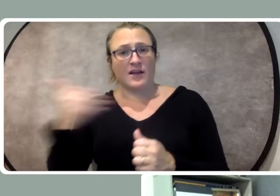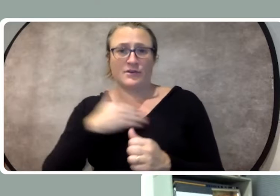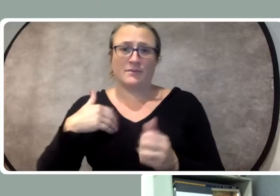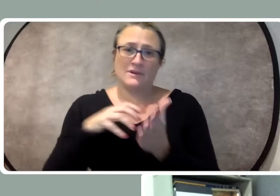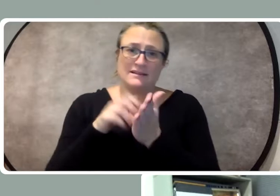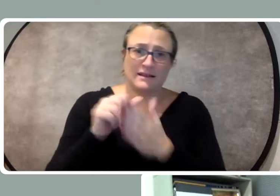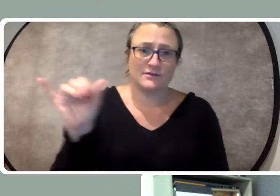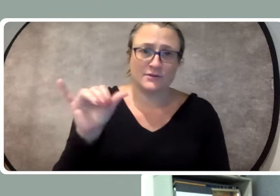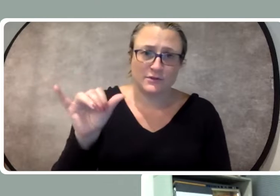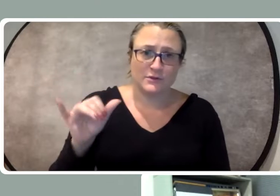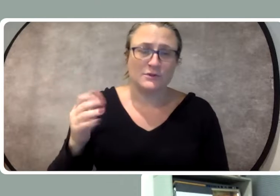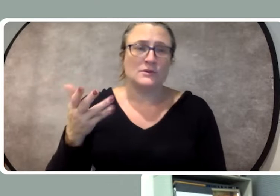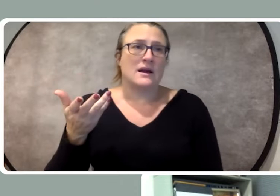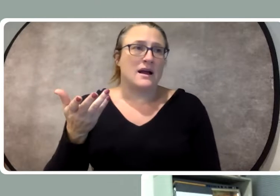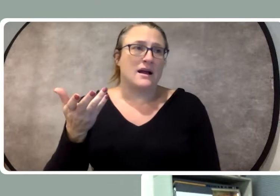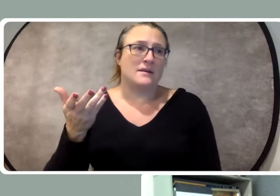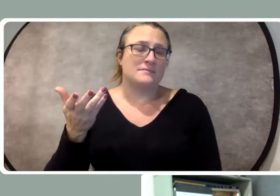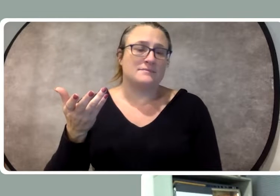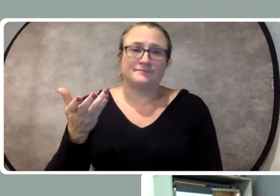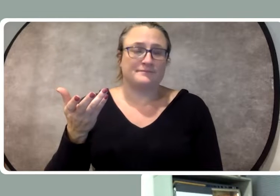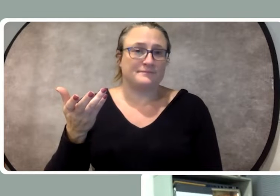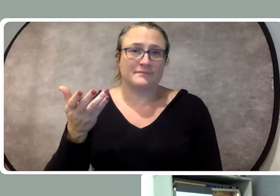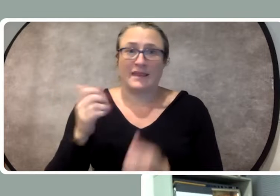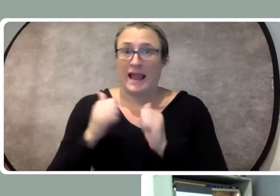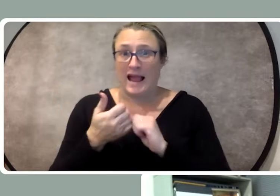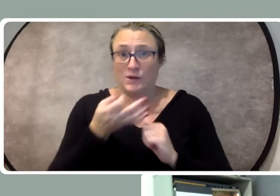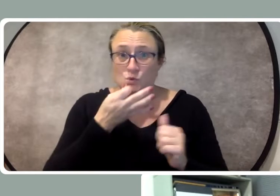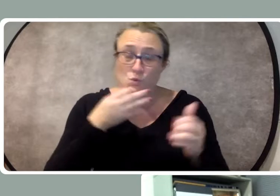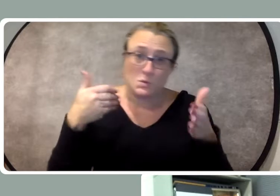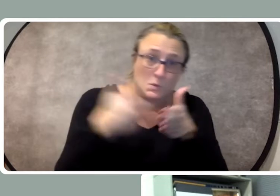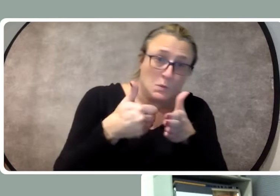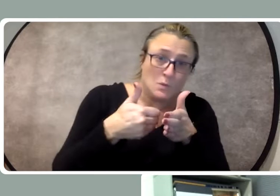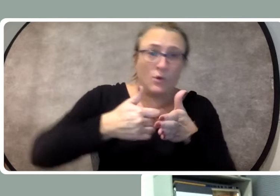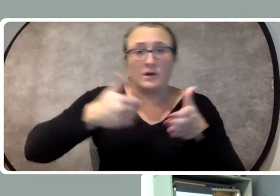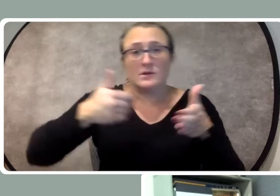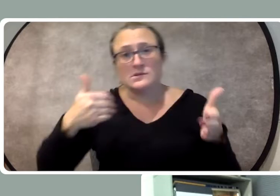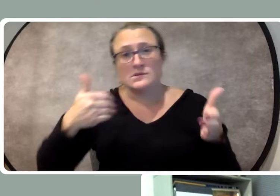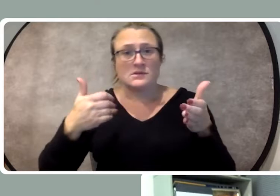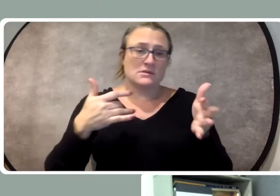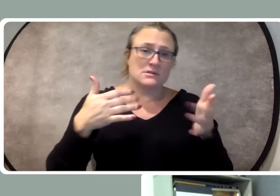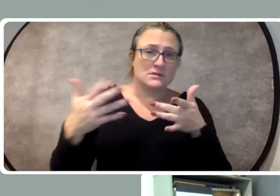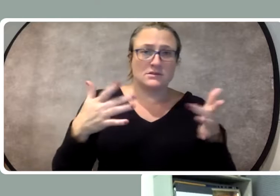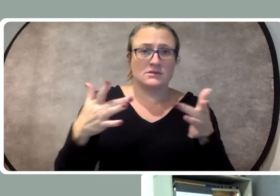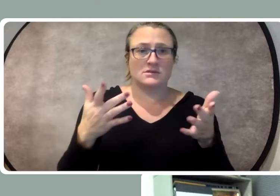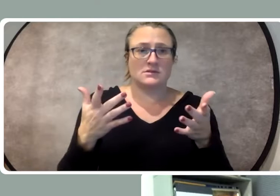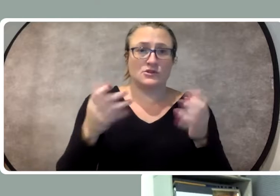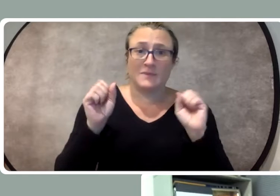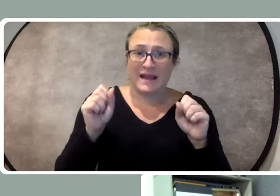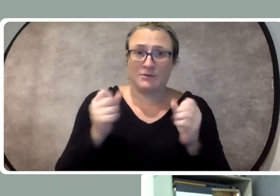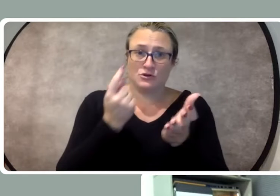cancer. How soon are we in terms of treating everybody in a